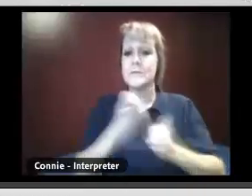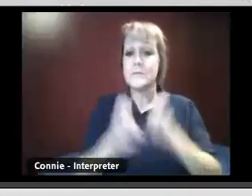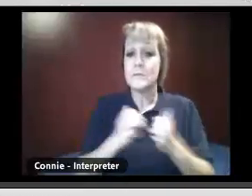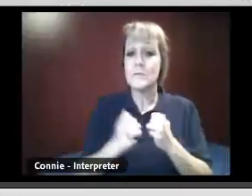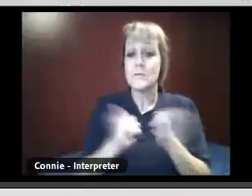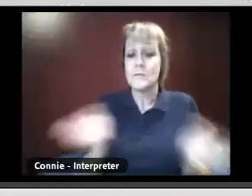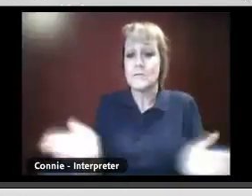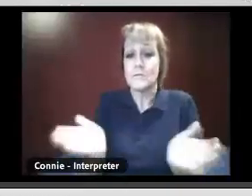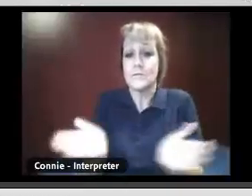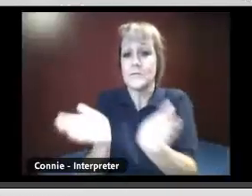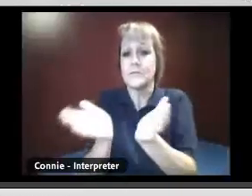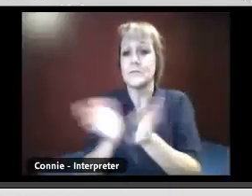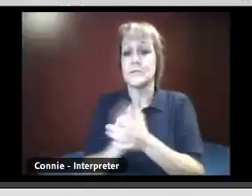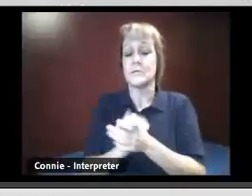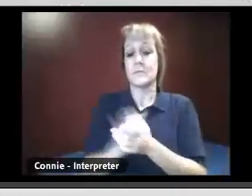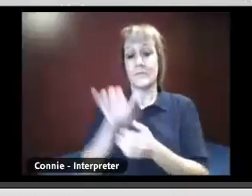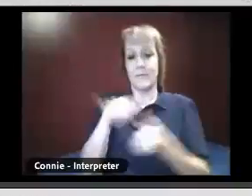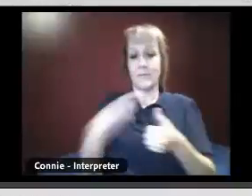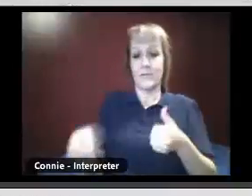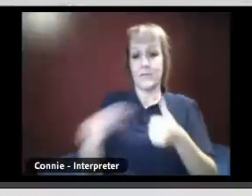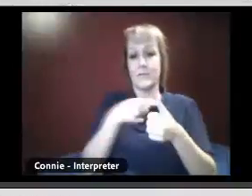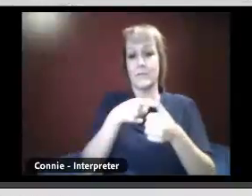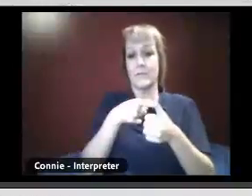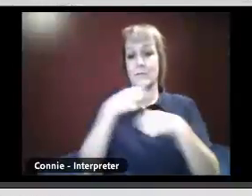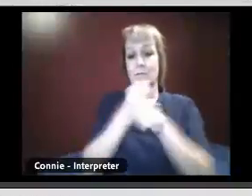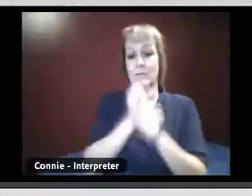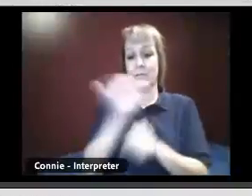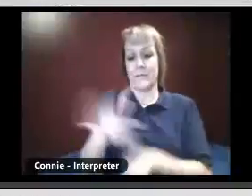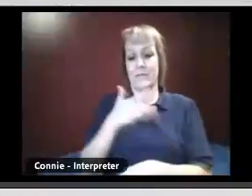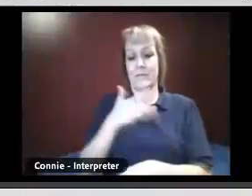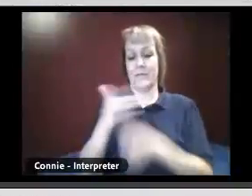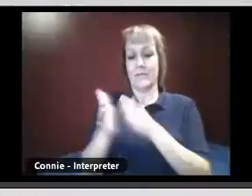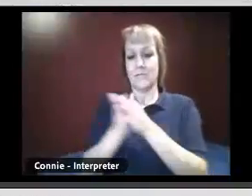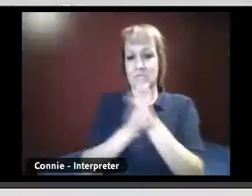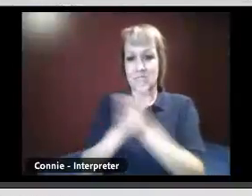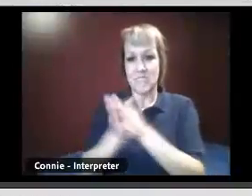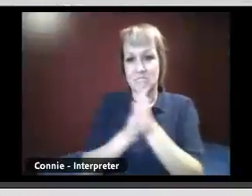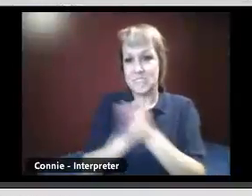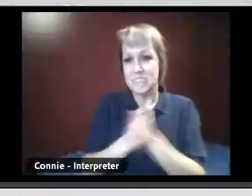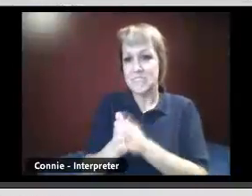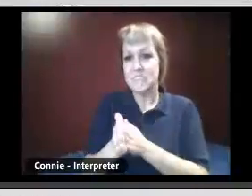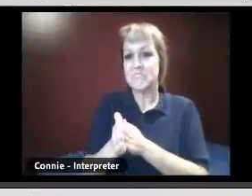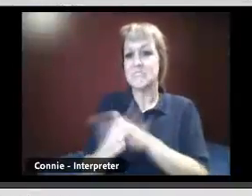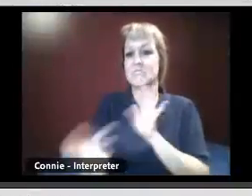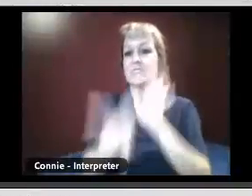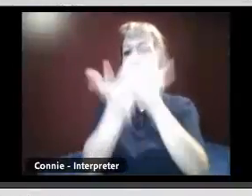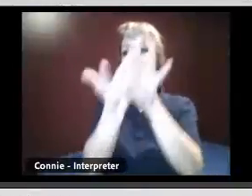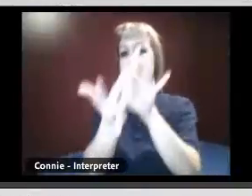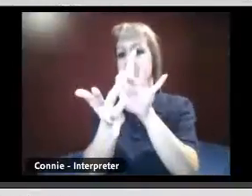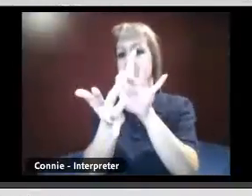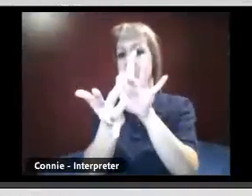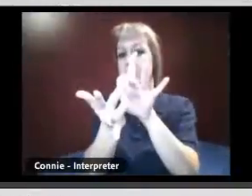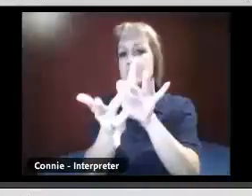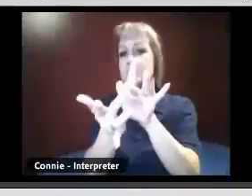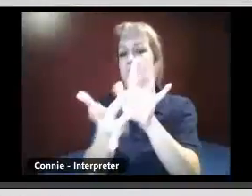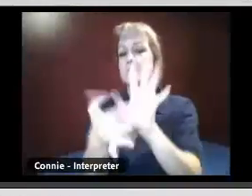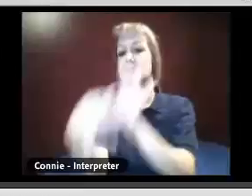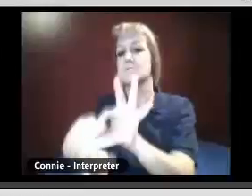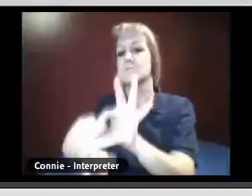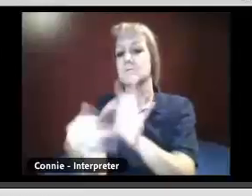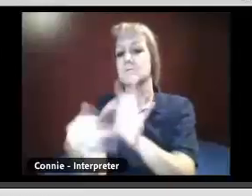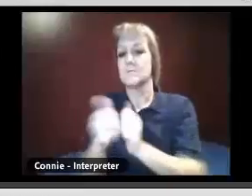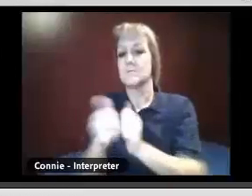it really is the first thing. If we create that sense of enthusiasm, we reach out to people's emotions, about your vision,